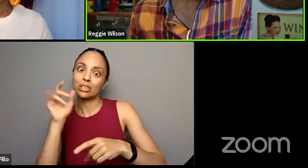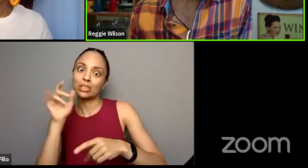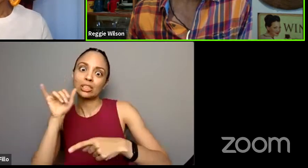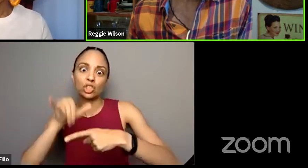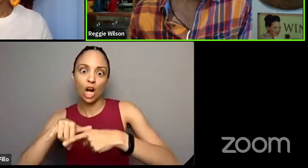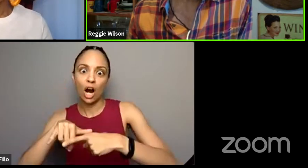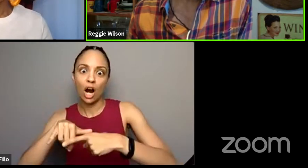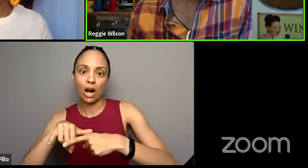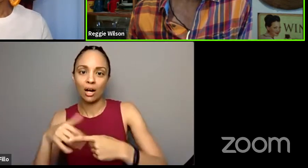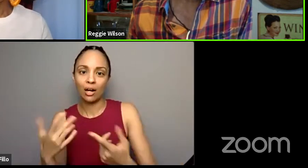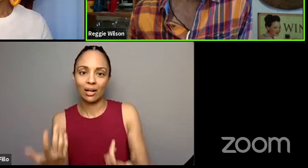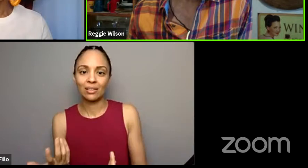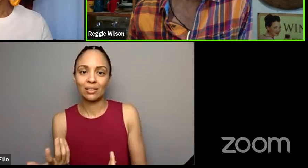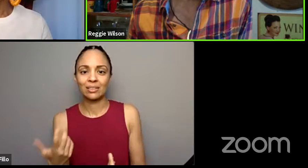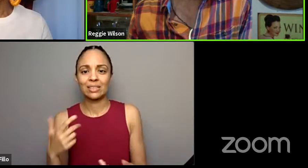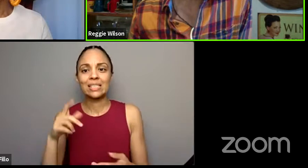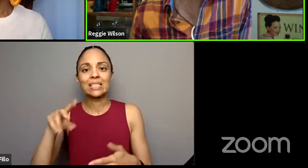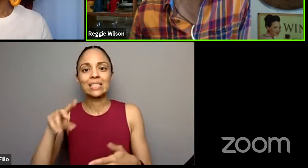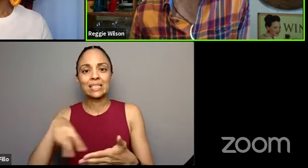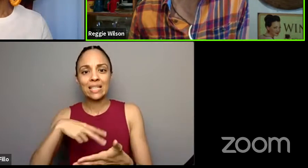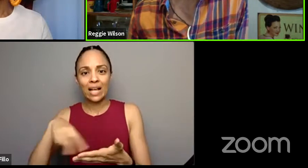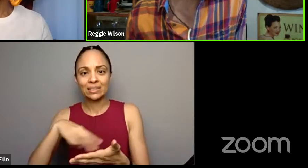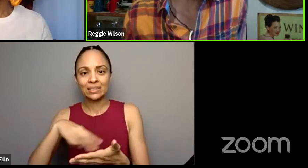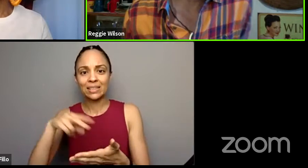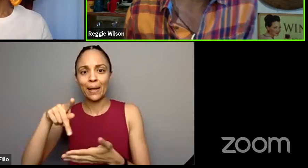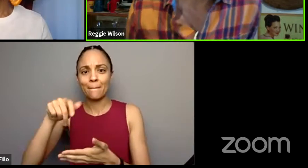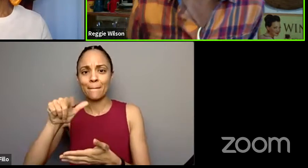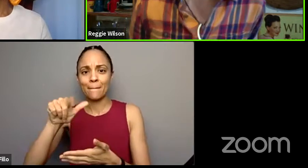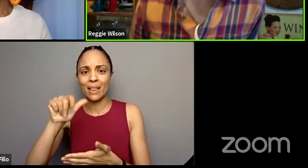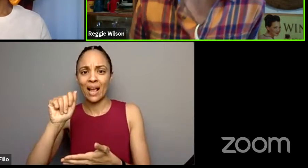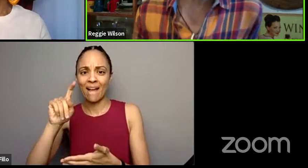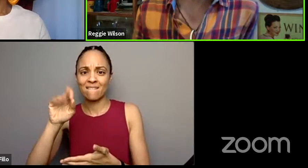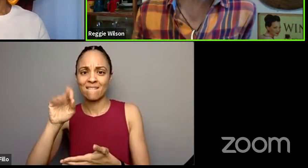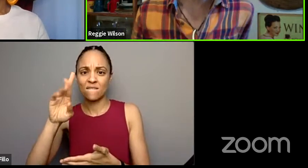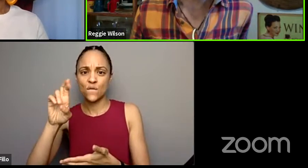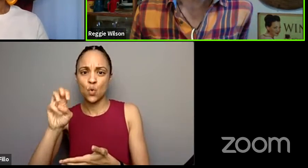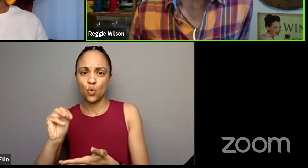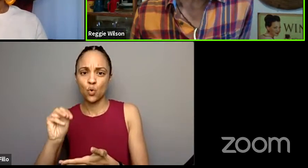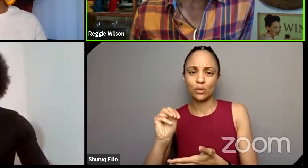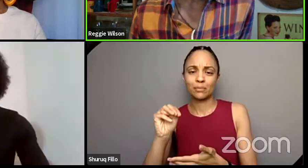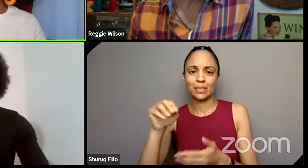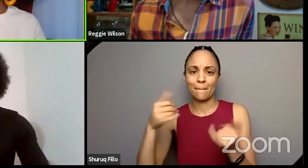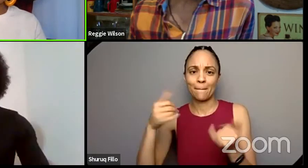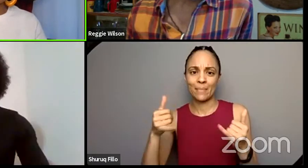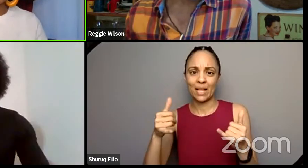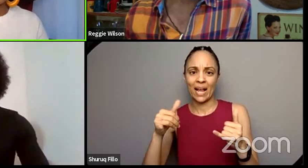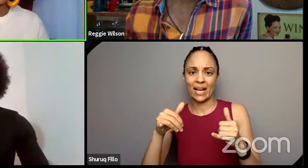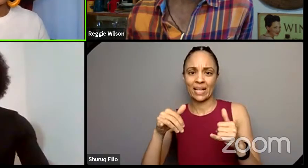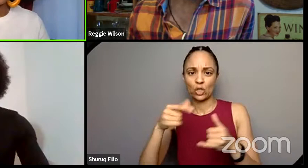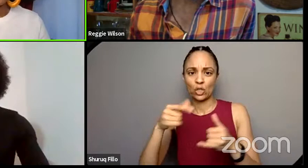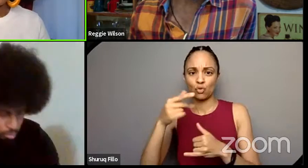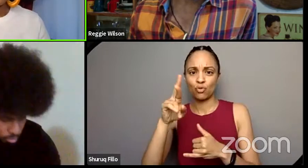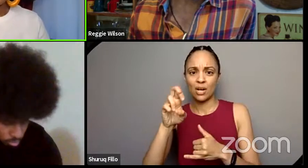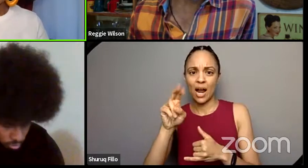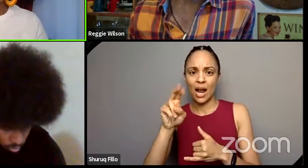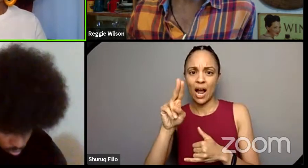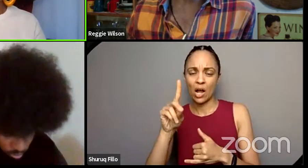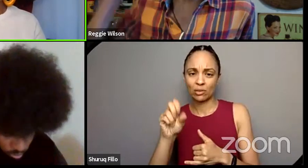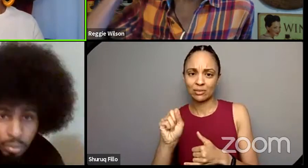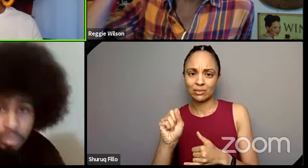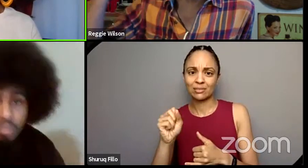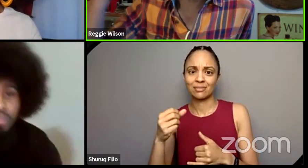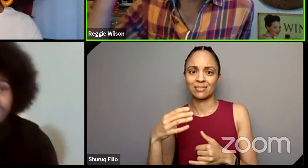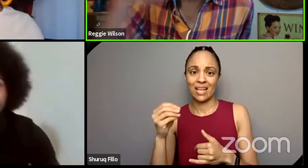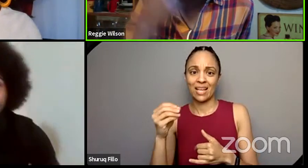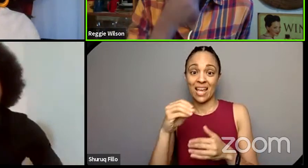Dancing Platform, Praying Grounds, Blackness Churches, and Downtown Dance. Wow, you and, remembered. Well, once I